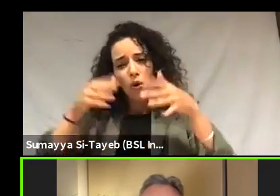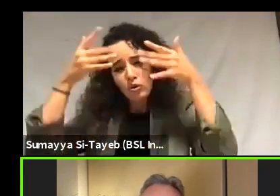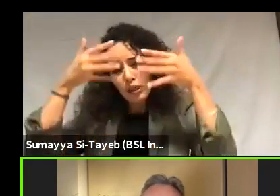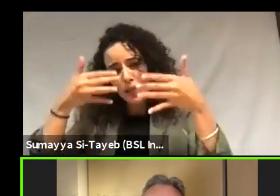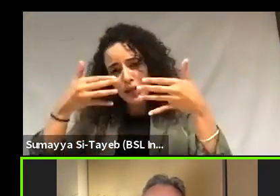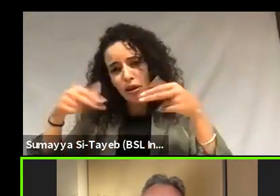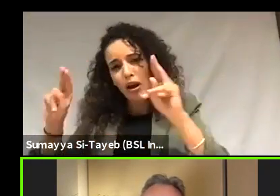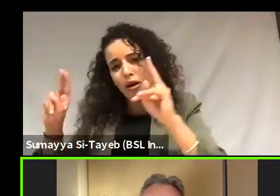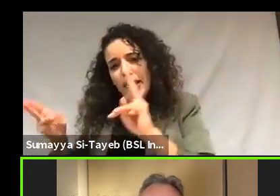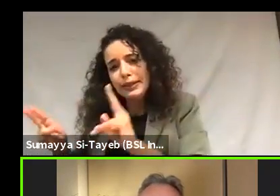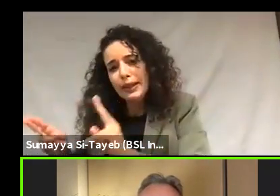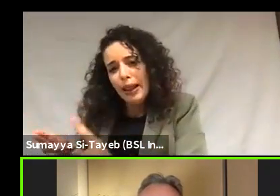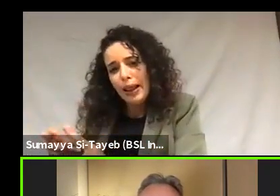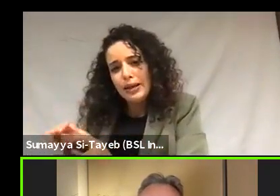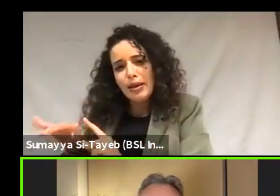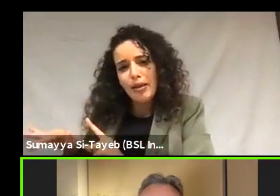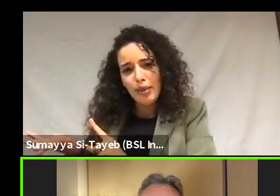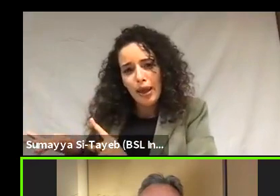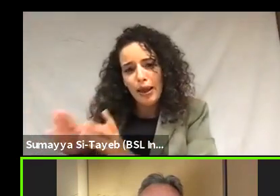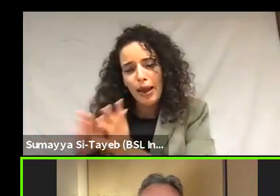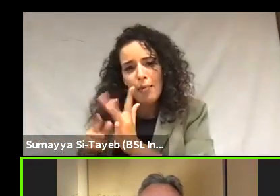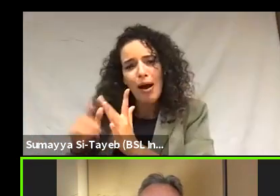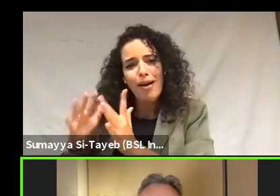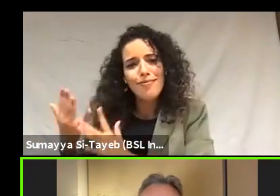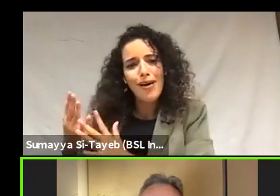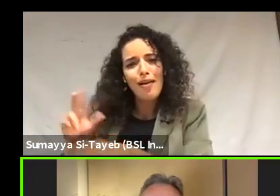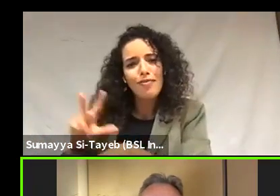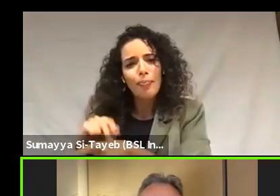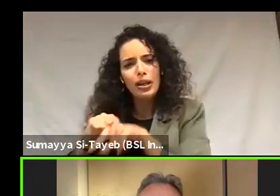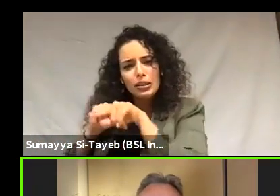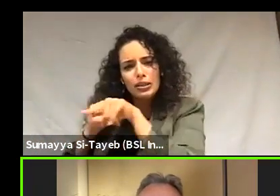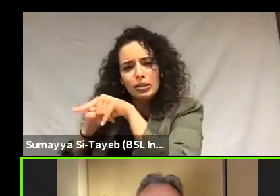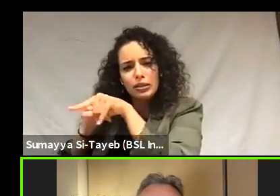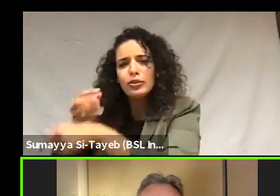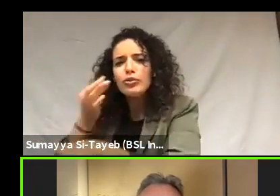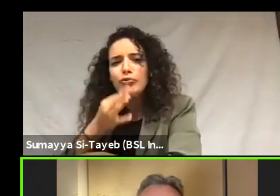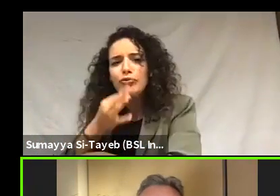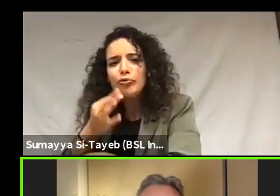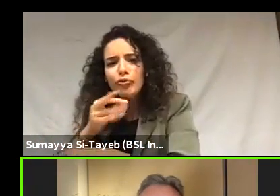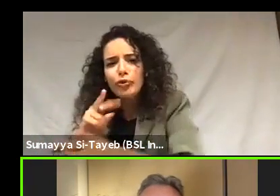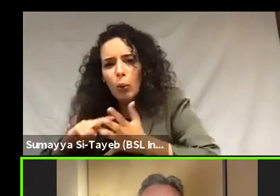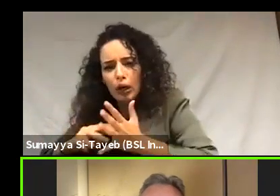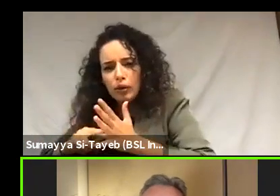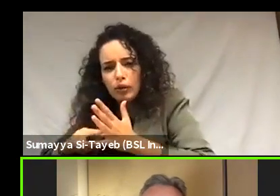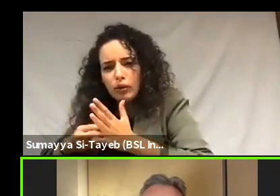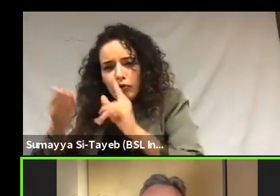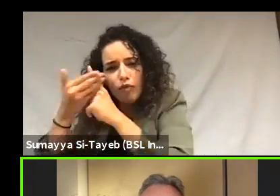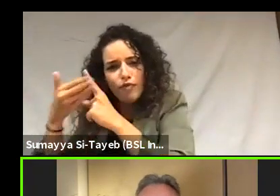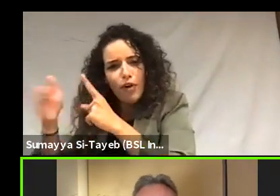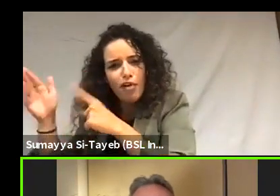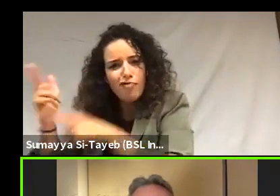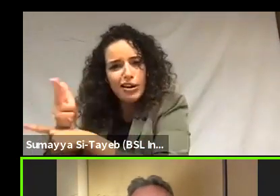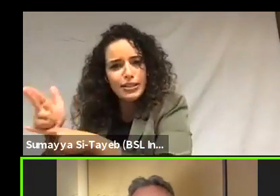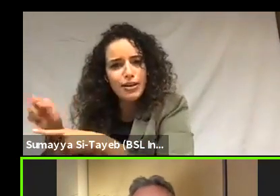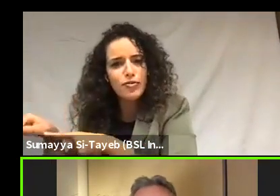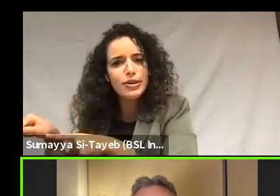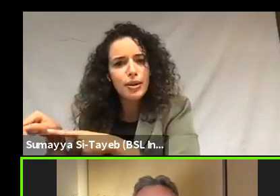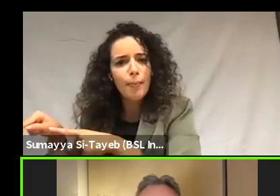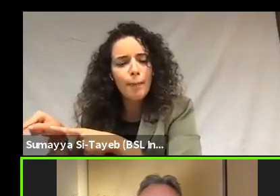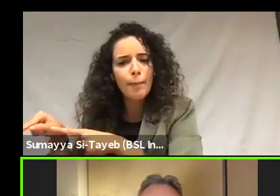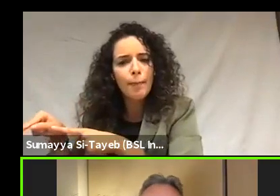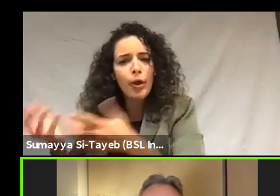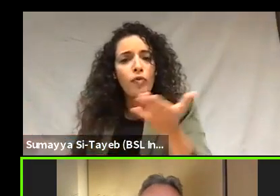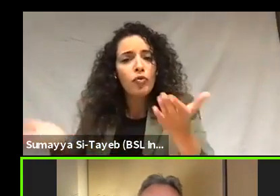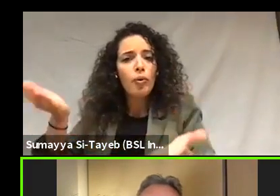that the police and MI5 are chasing on the far-right spectrum compared